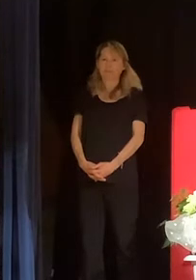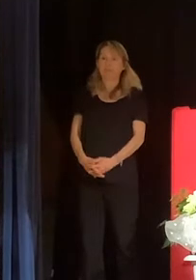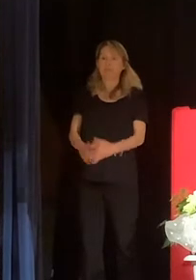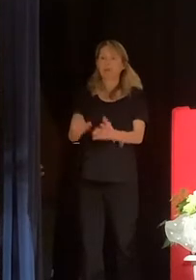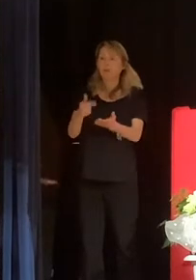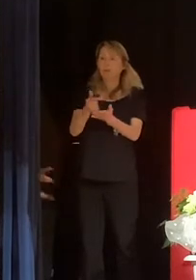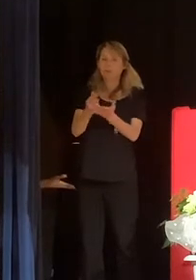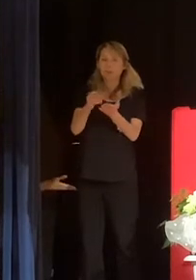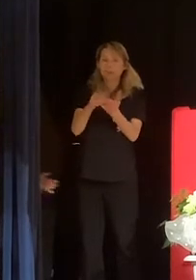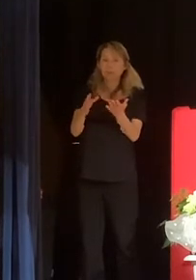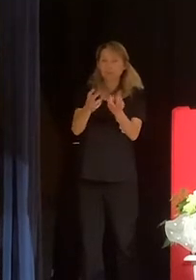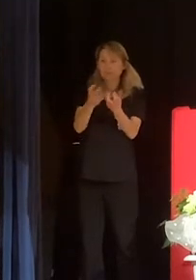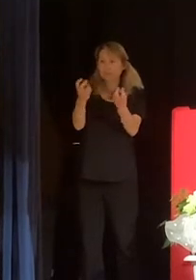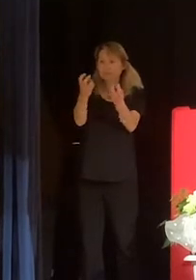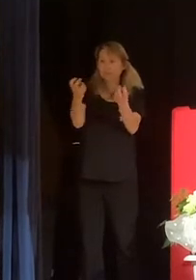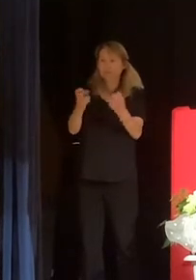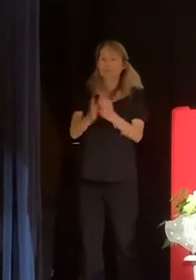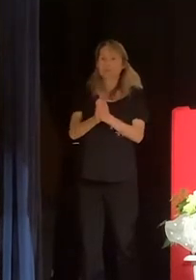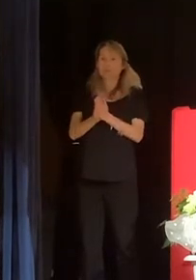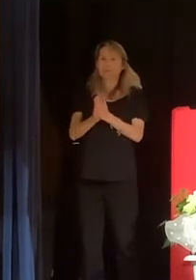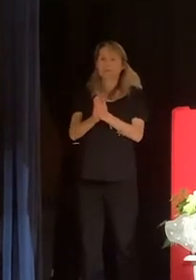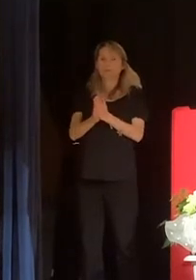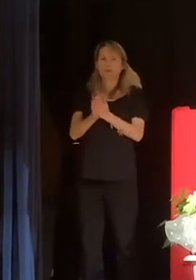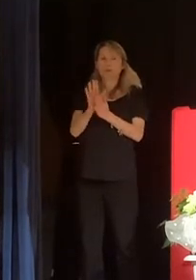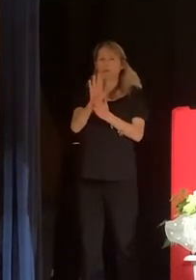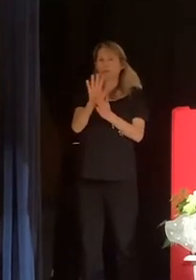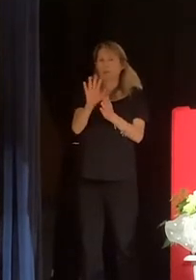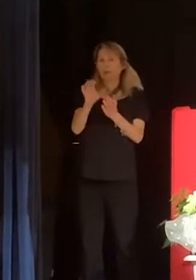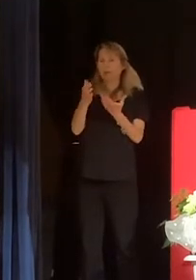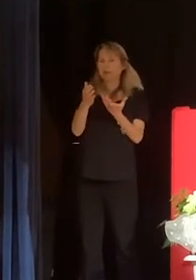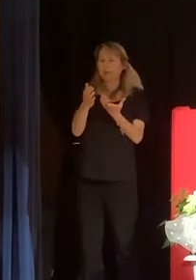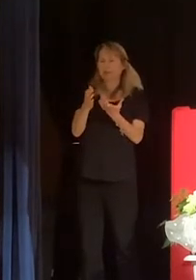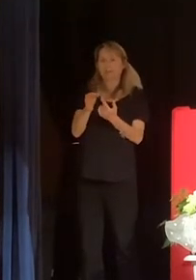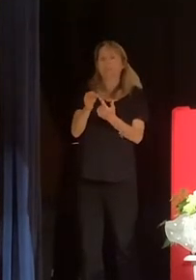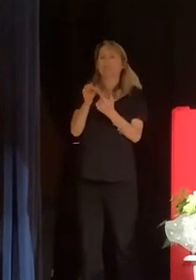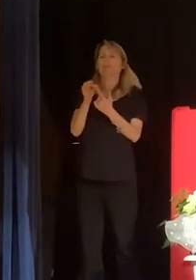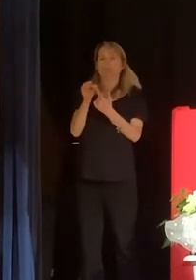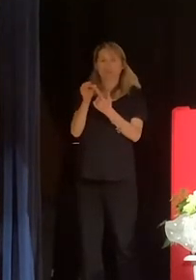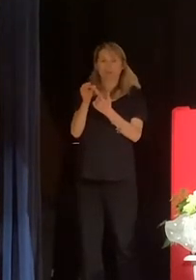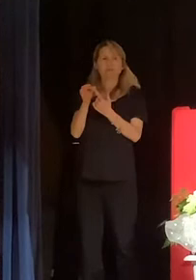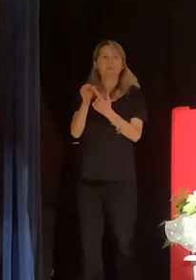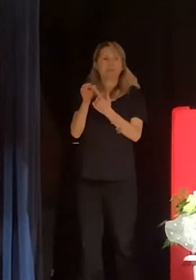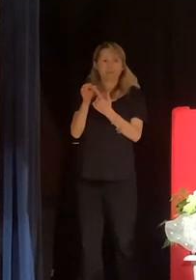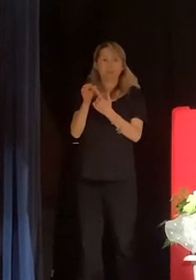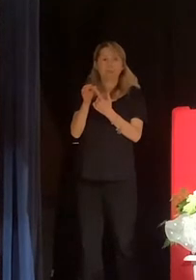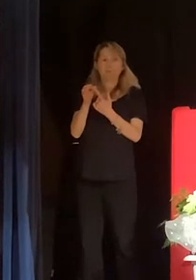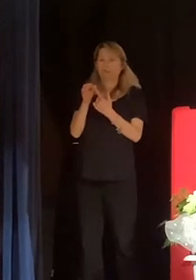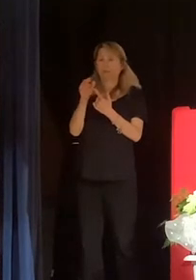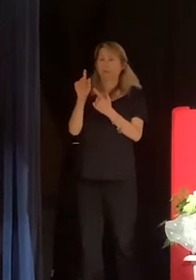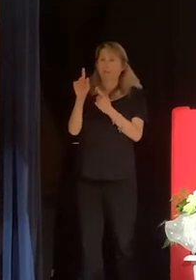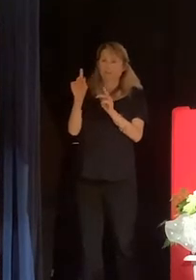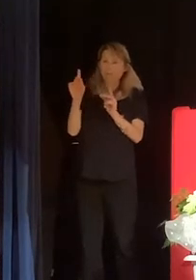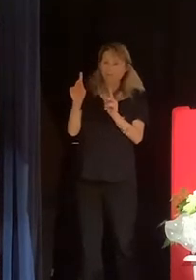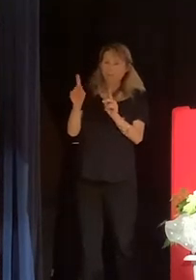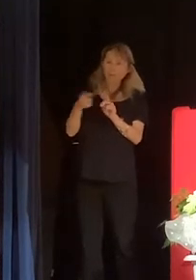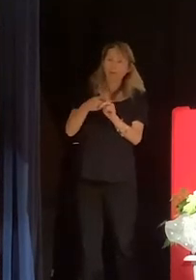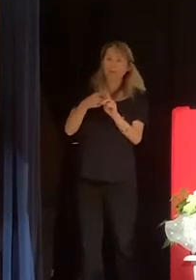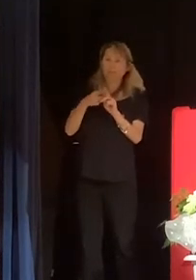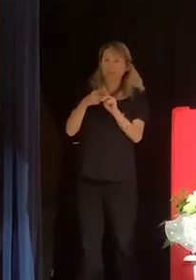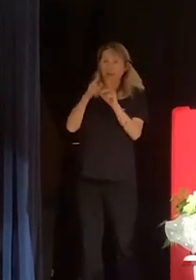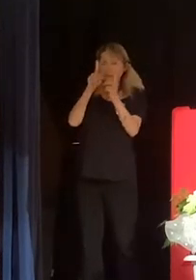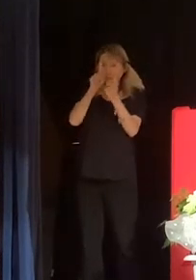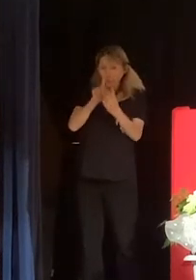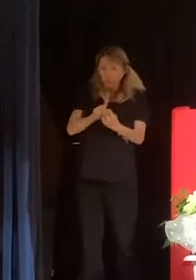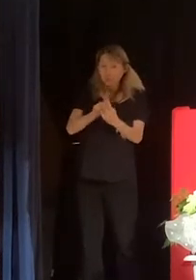Graduates, there's something special about your graduation class. This is the first in-person graduation in